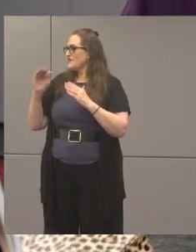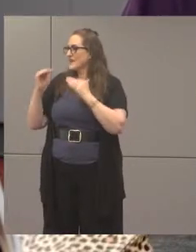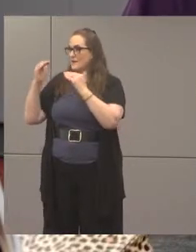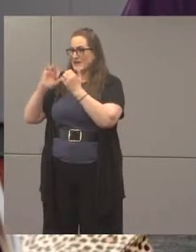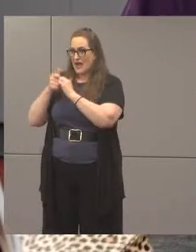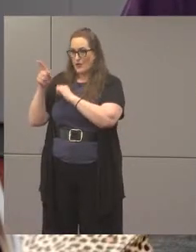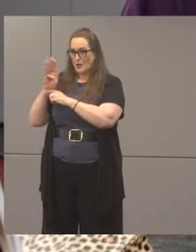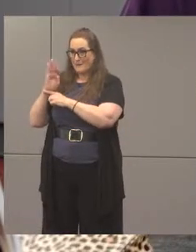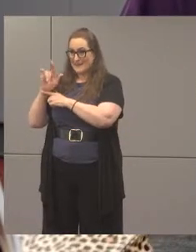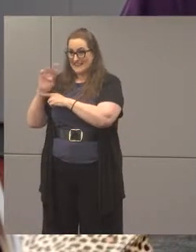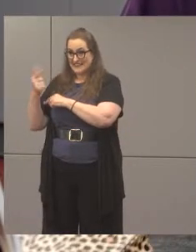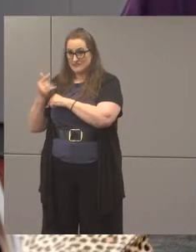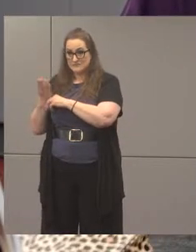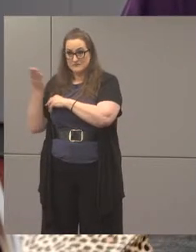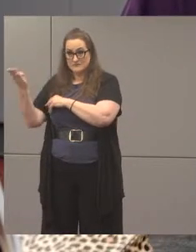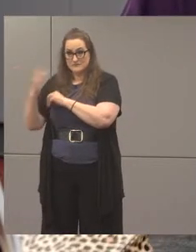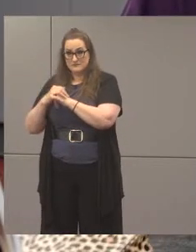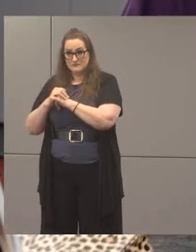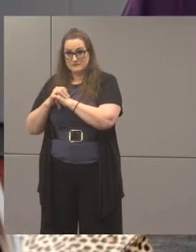billing.